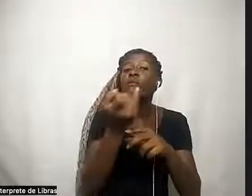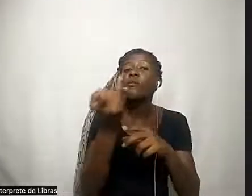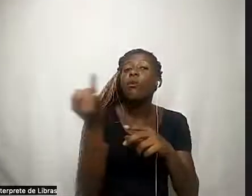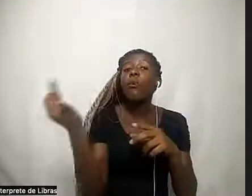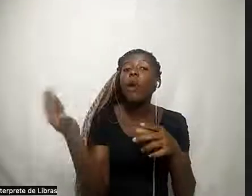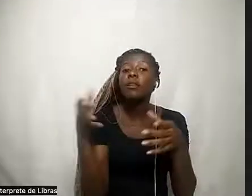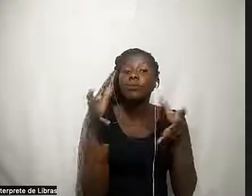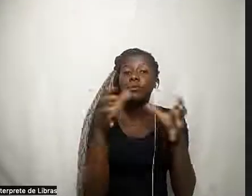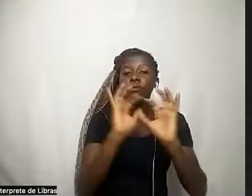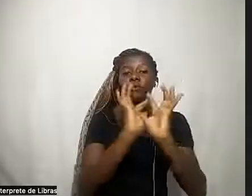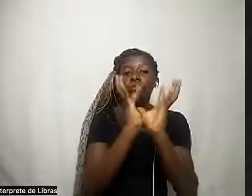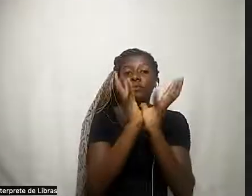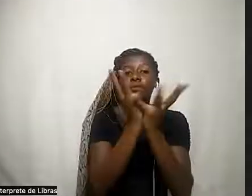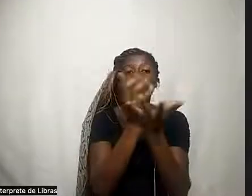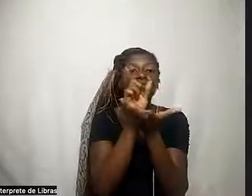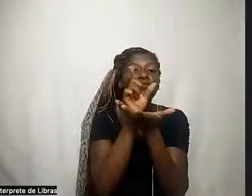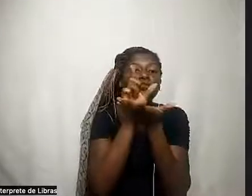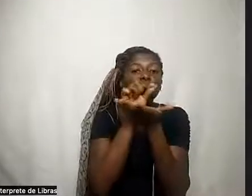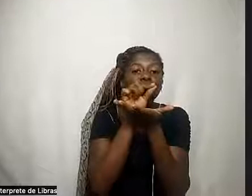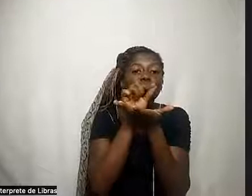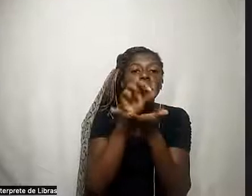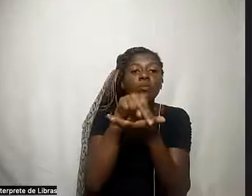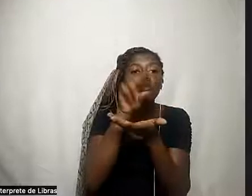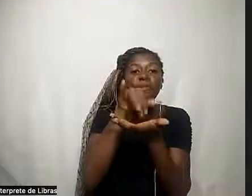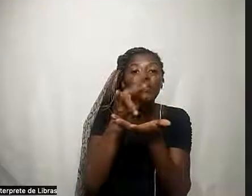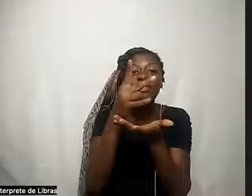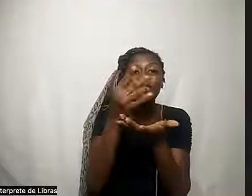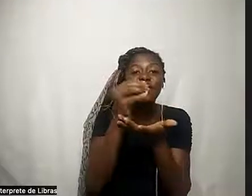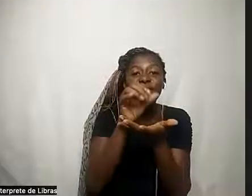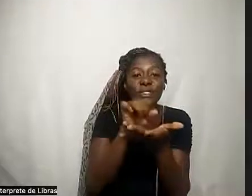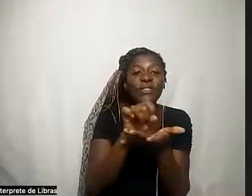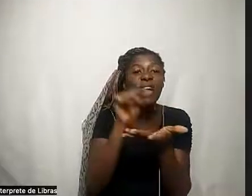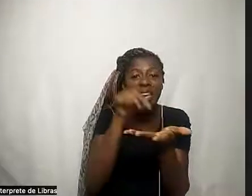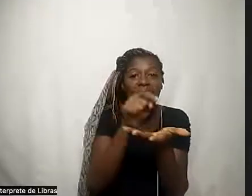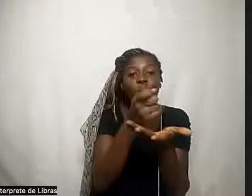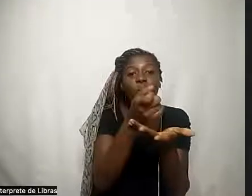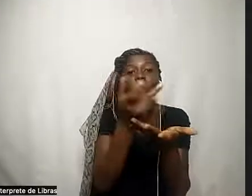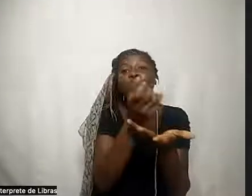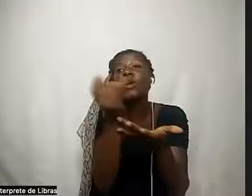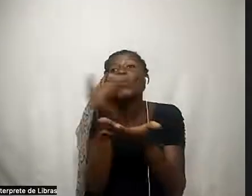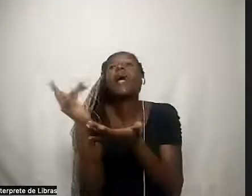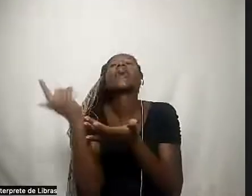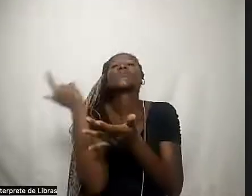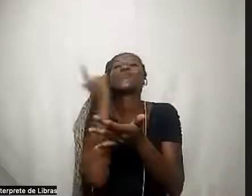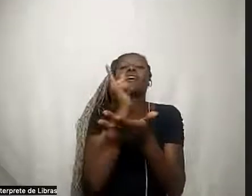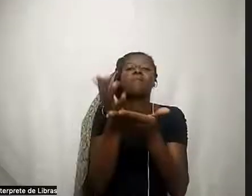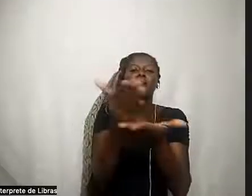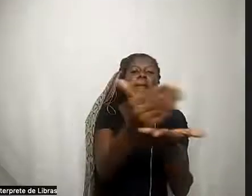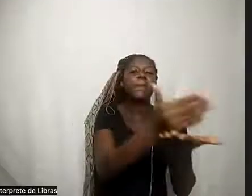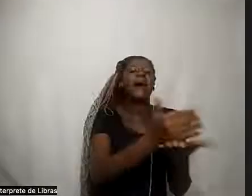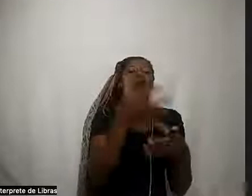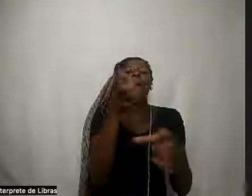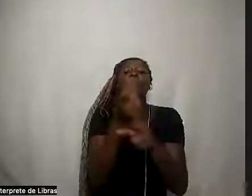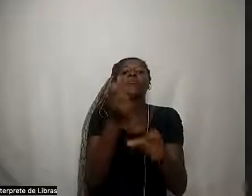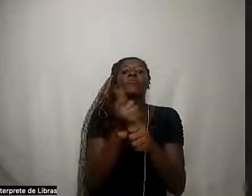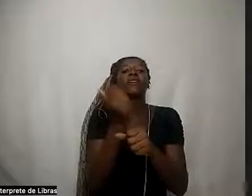uh, to count these species and the nests in islands, and sometimes they are very difficult to get to. So it's a big effort to get there